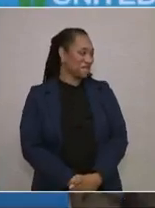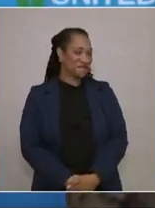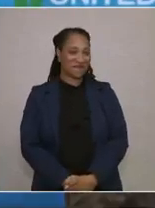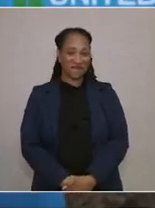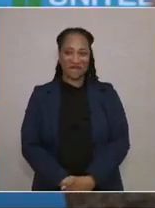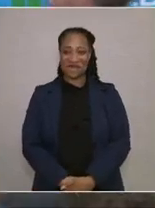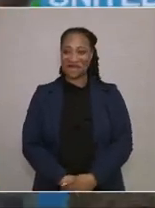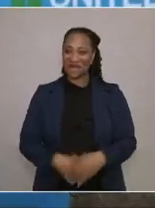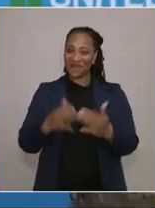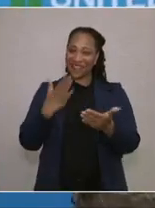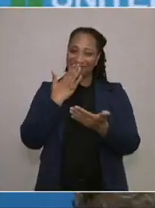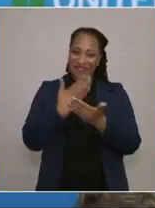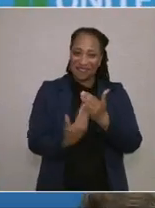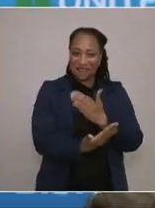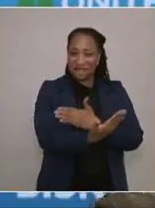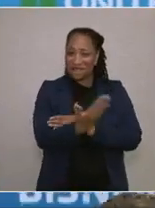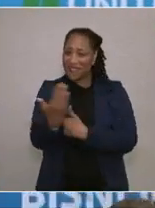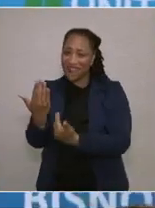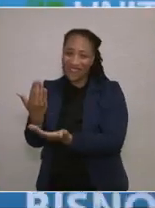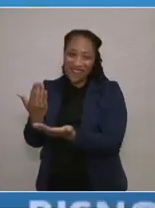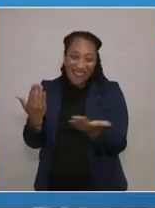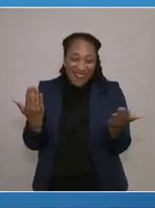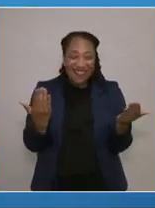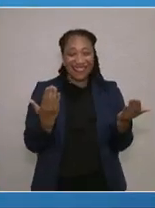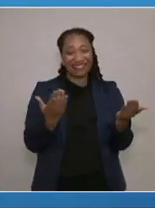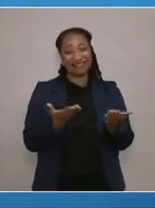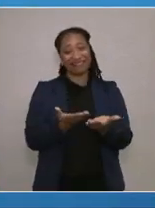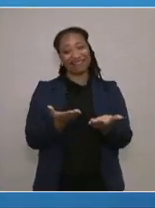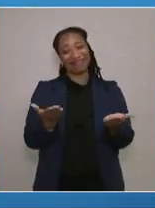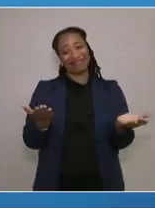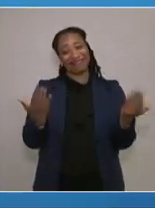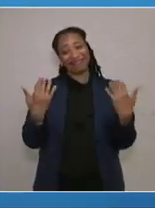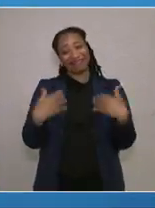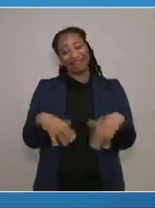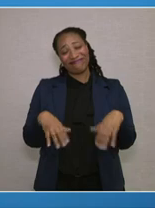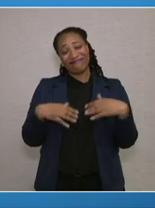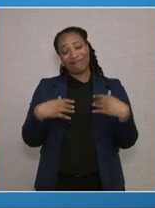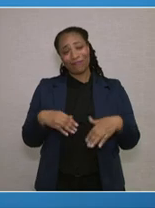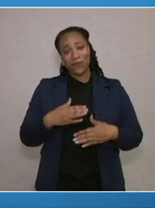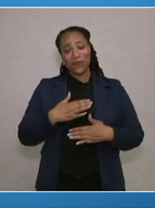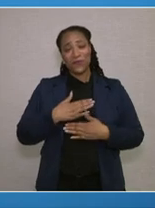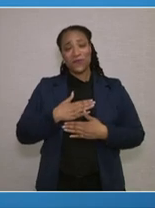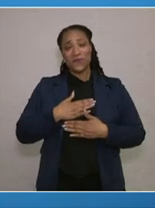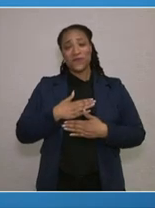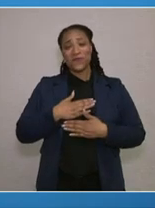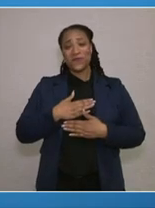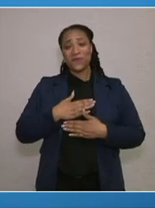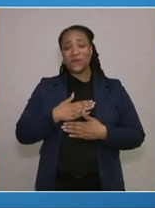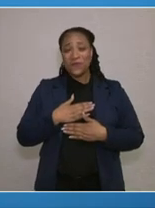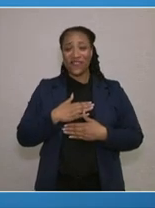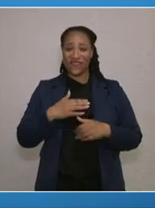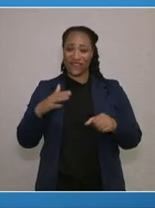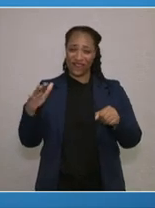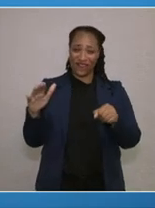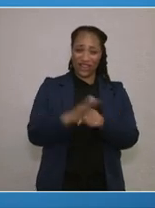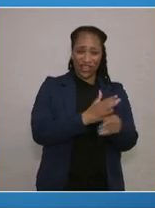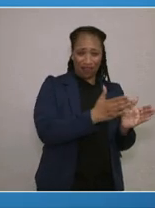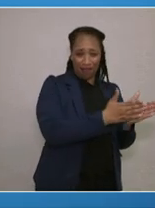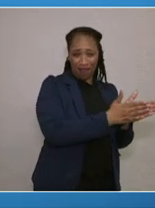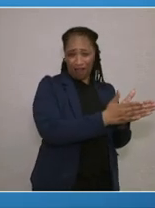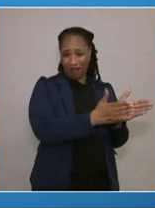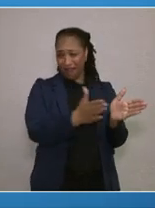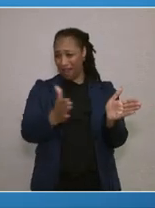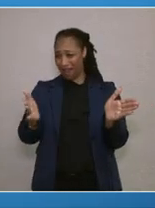Well, good morning, everybody. It is indeed a full house, so I'm going to speak quickly so we can get to the